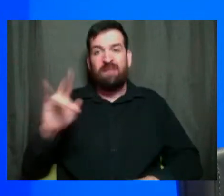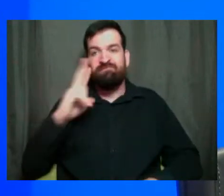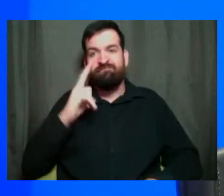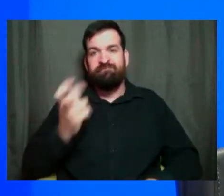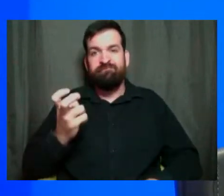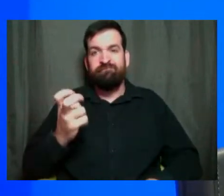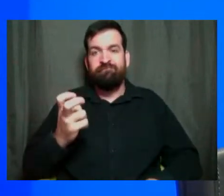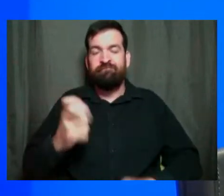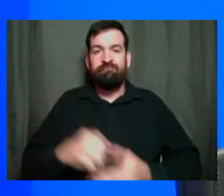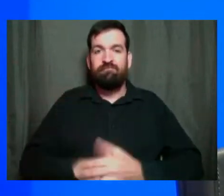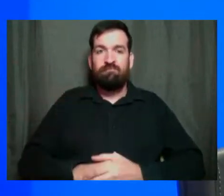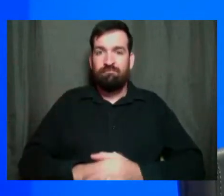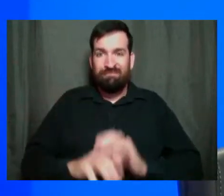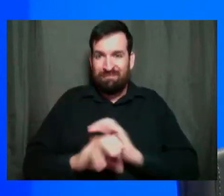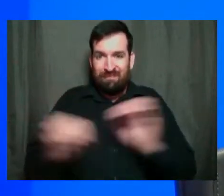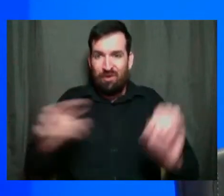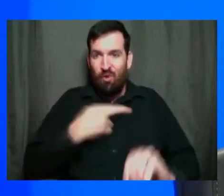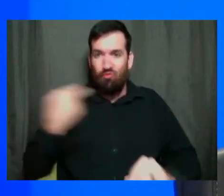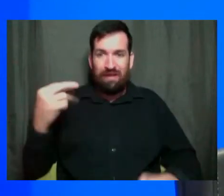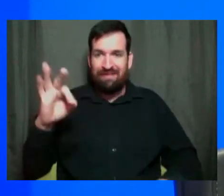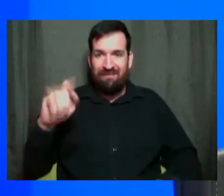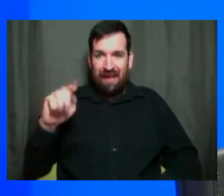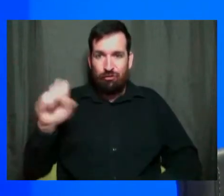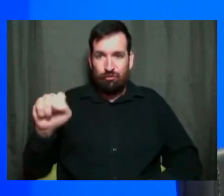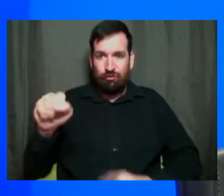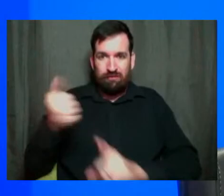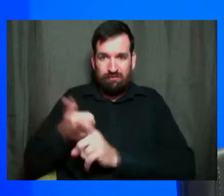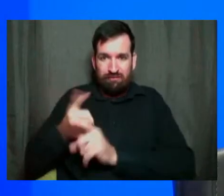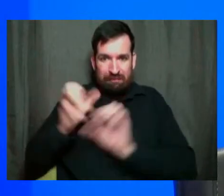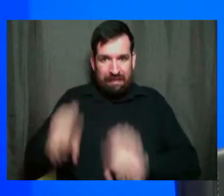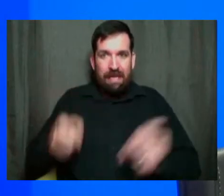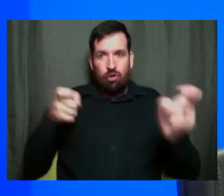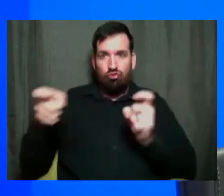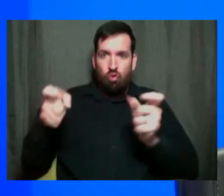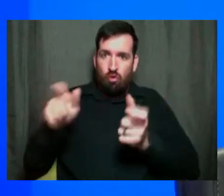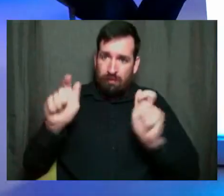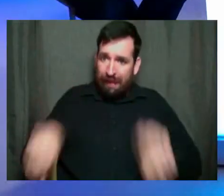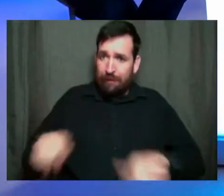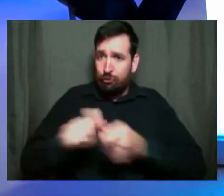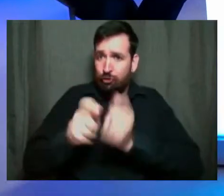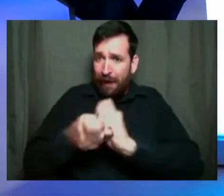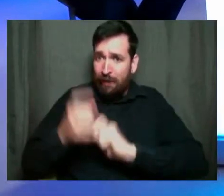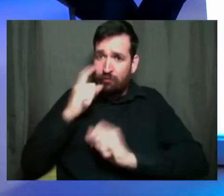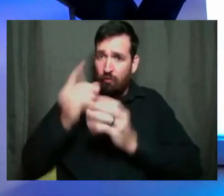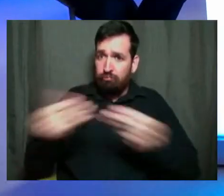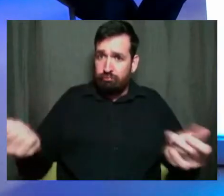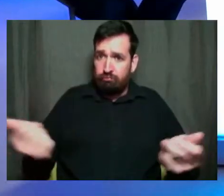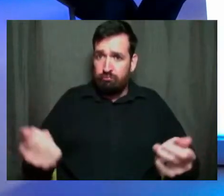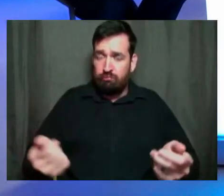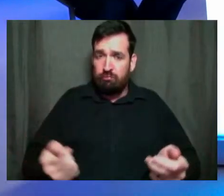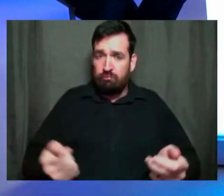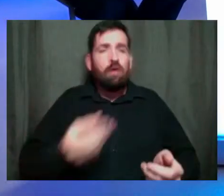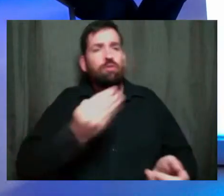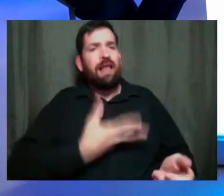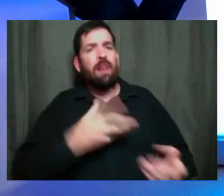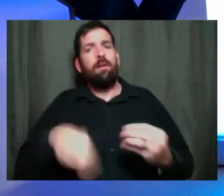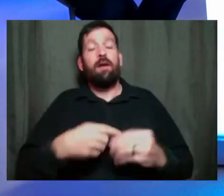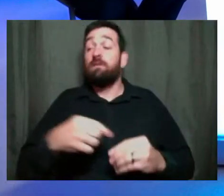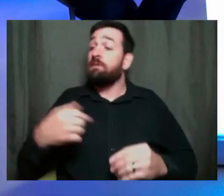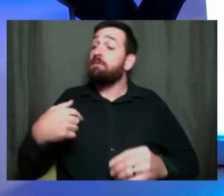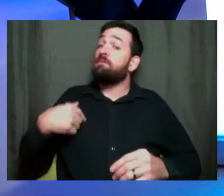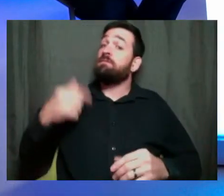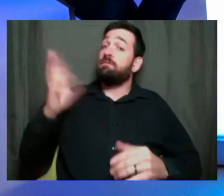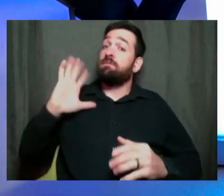really risk factors within his control that he could reverse, to get rid of it. Okay, so When- tell when us I about went on CPAP this, too. I weighed 160 pounds.